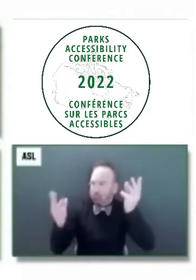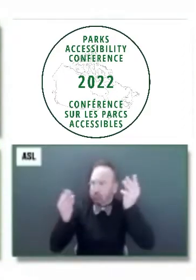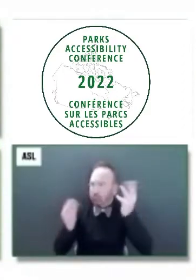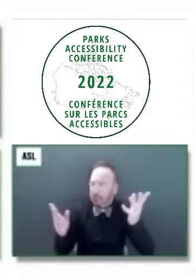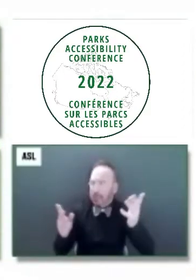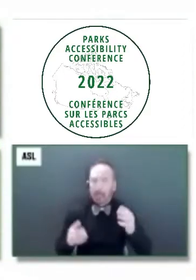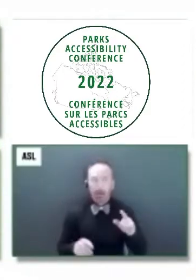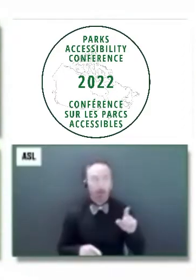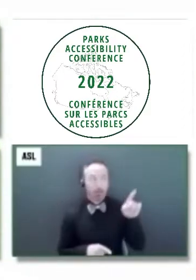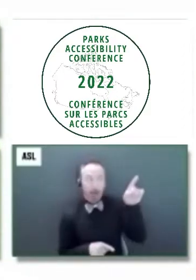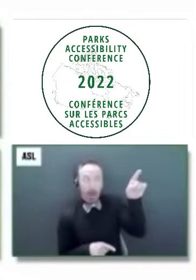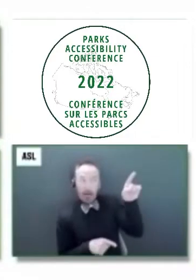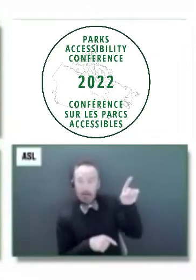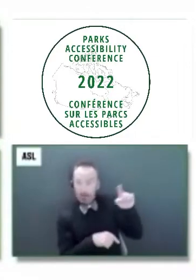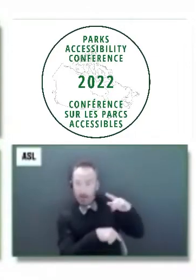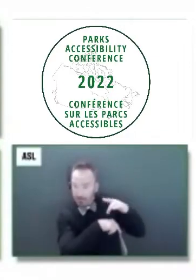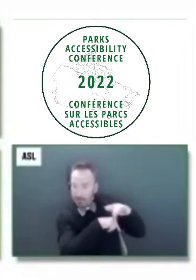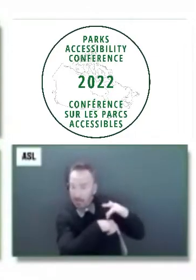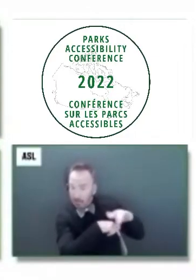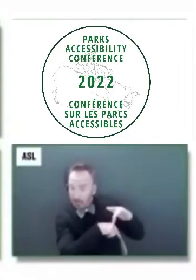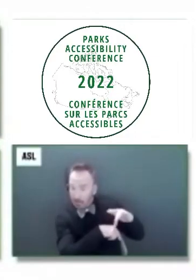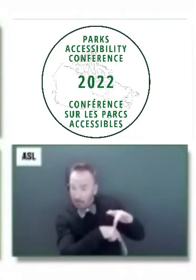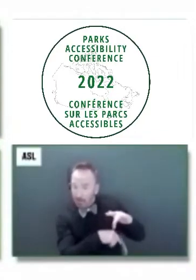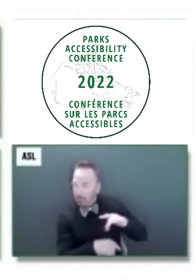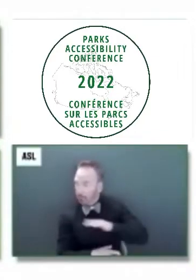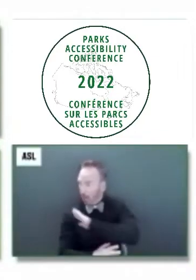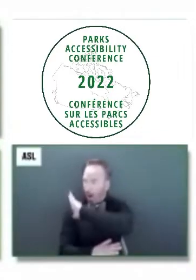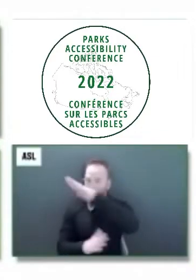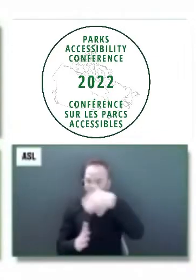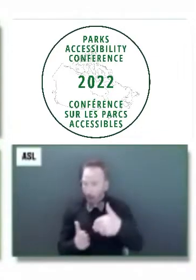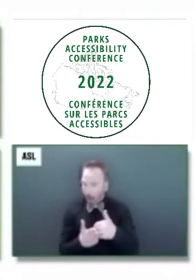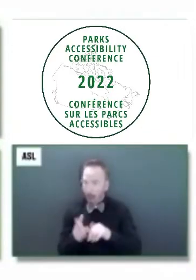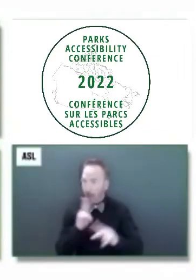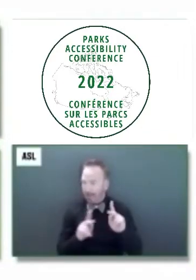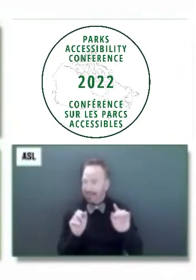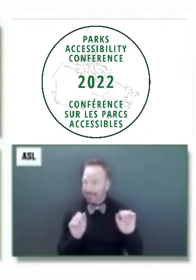all abilities. And that's one of the